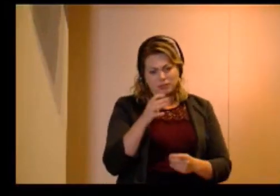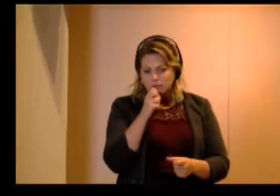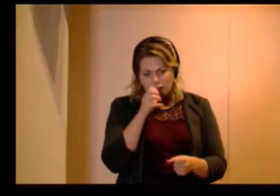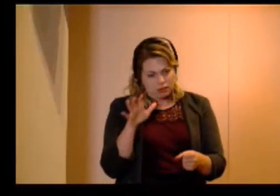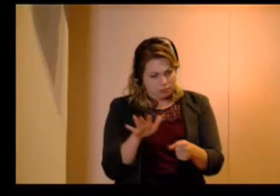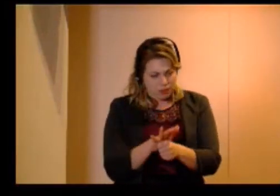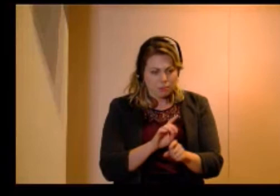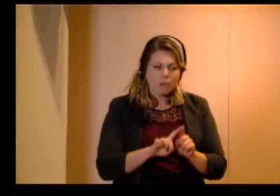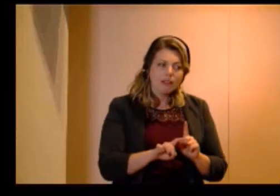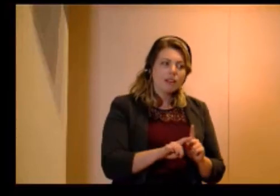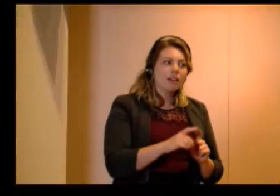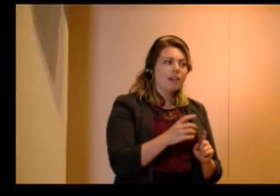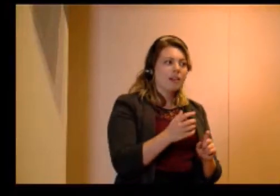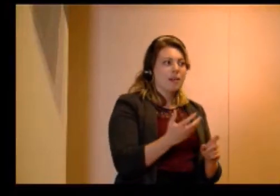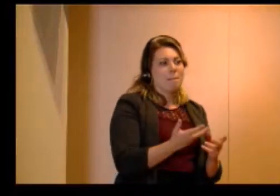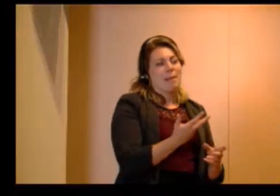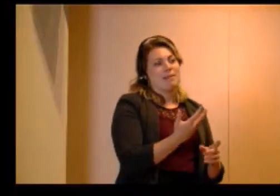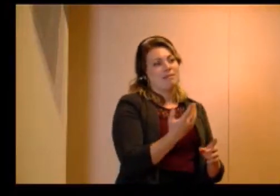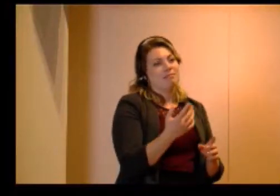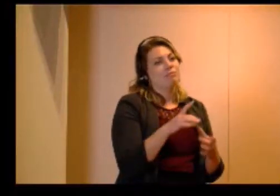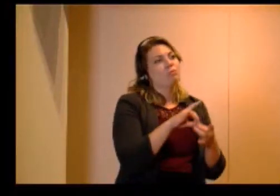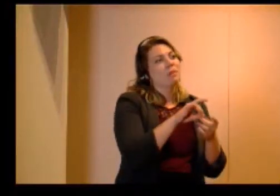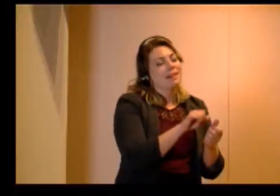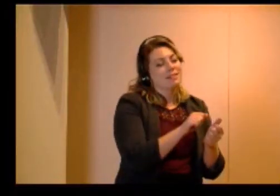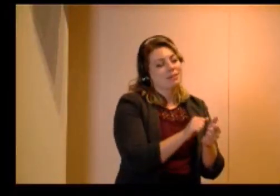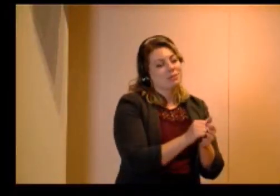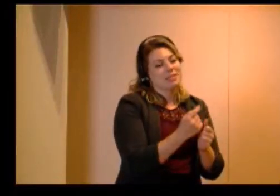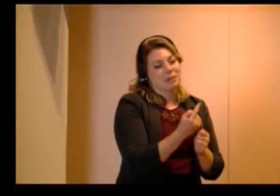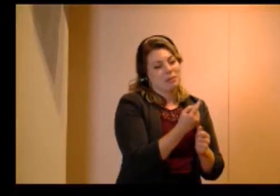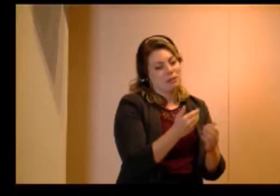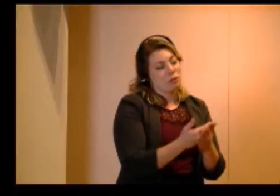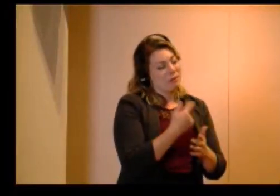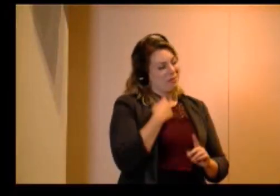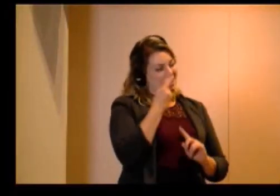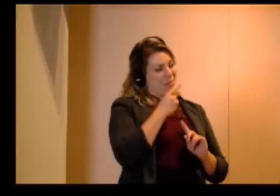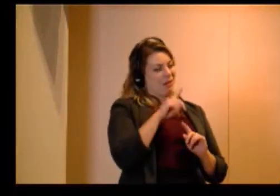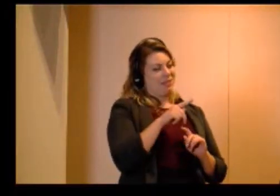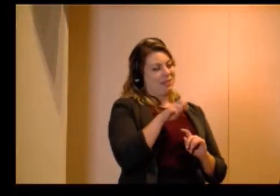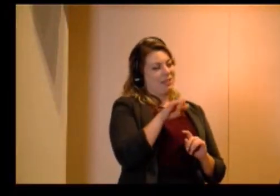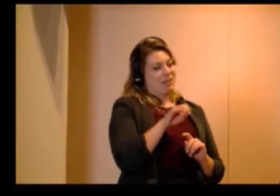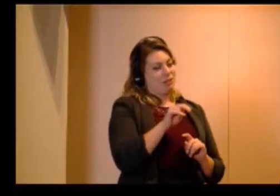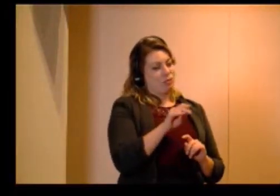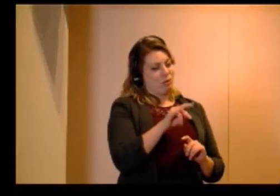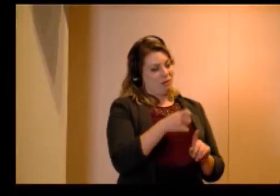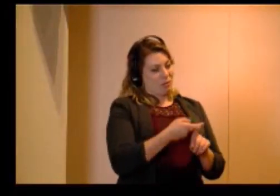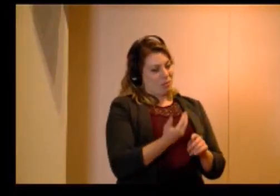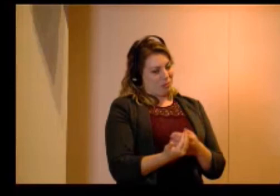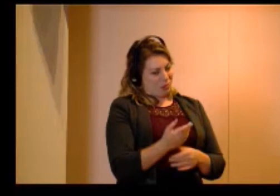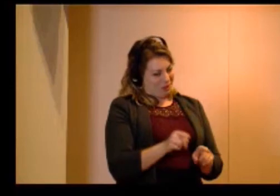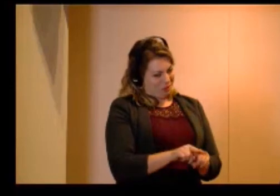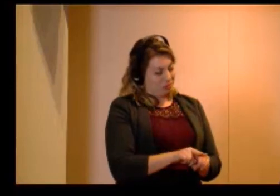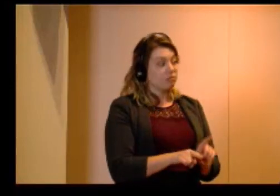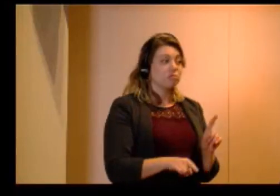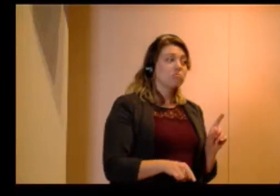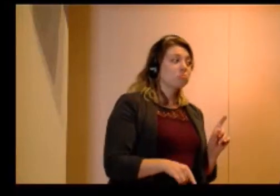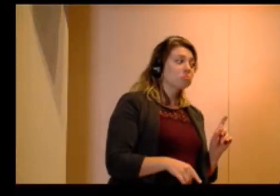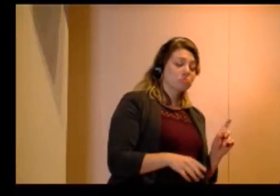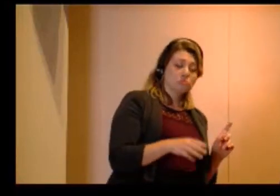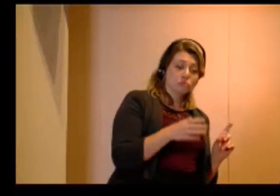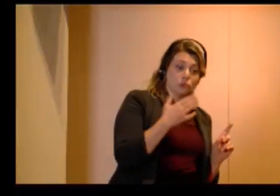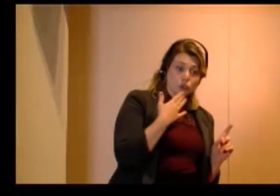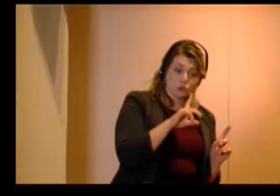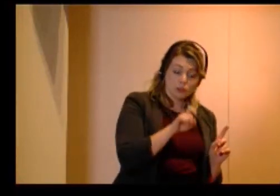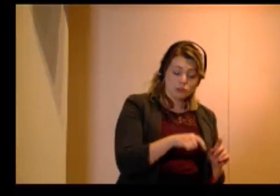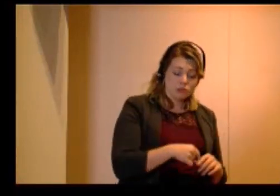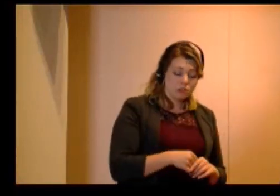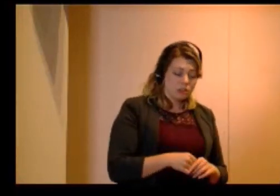rather creating something new. And I'm thinking about the keynote from this morning as well. Yeah, no, that's a great question, and